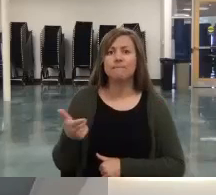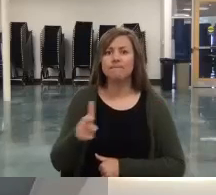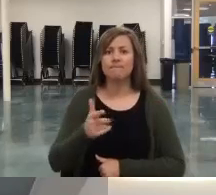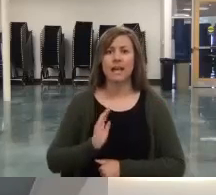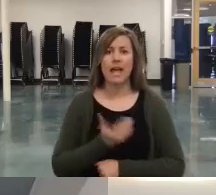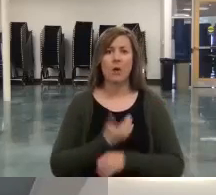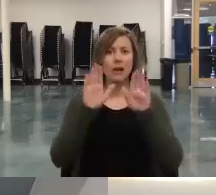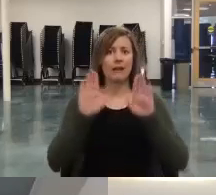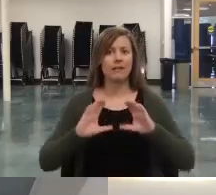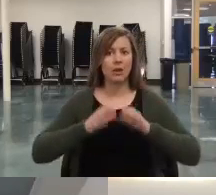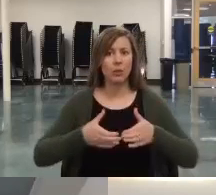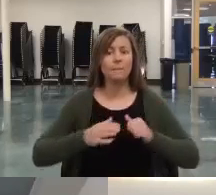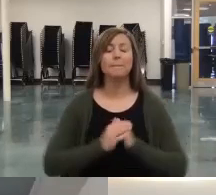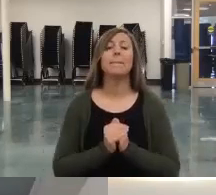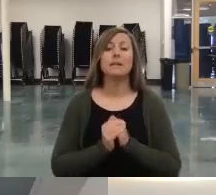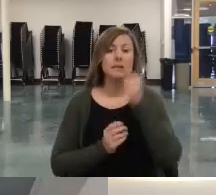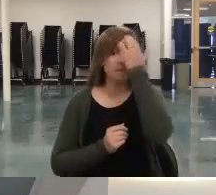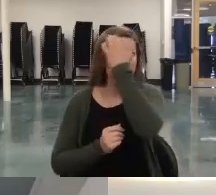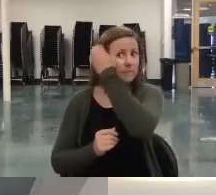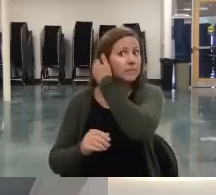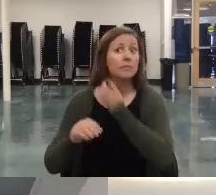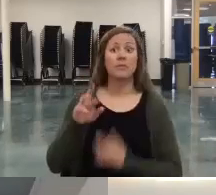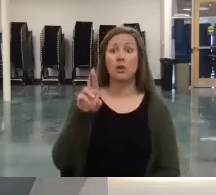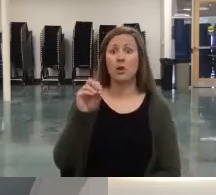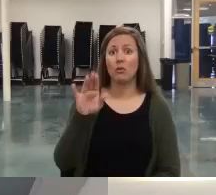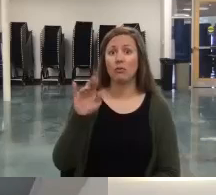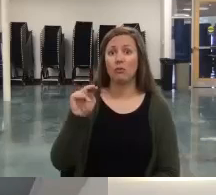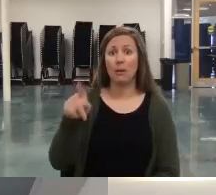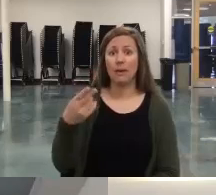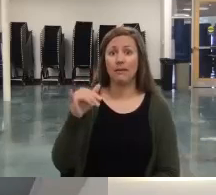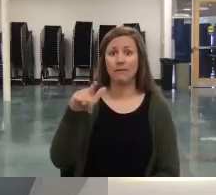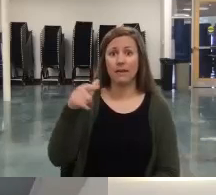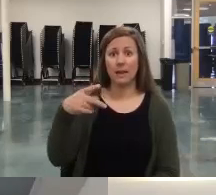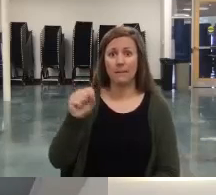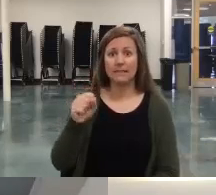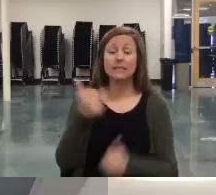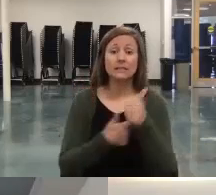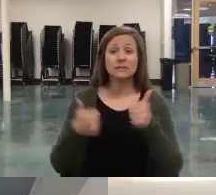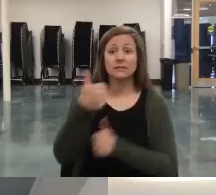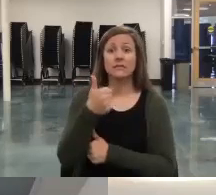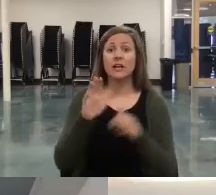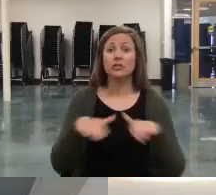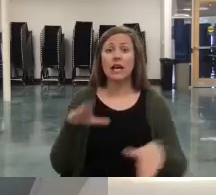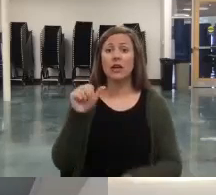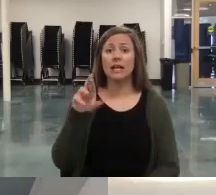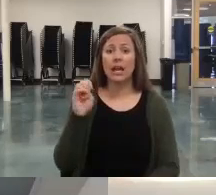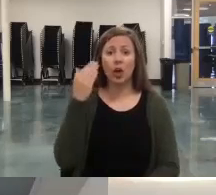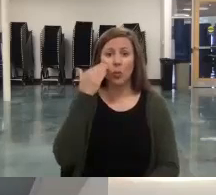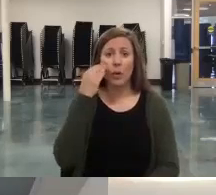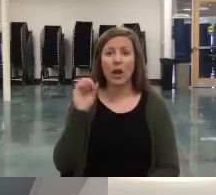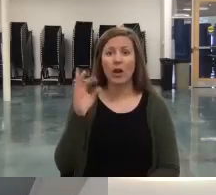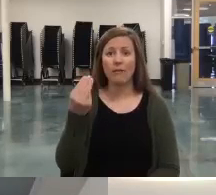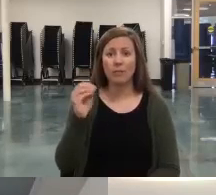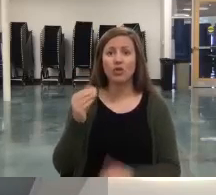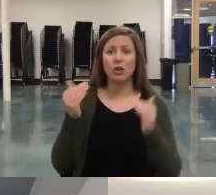today. I'm going to introduce our guests. First, we've got Robin Phillips. Robin is the CEO of Childcare Aware of Missouri. We've got